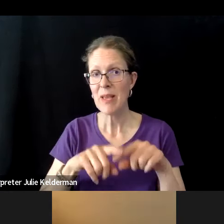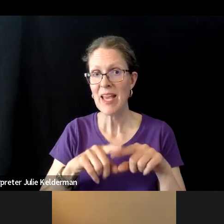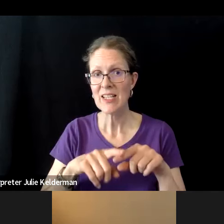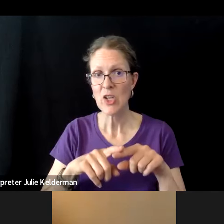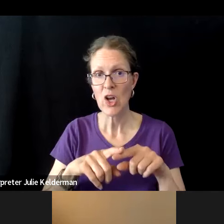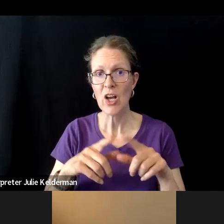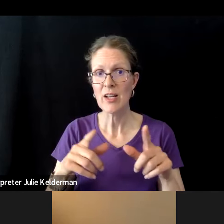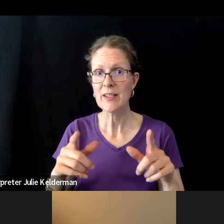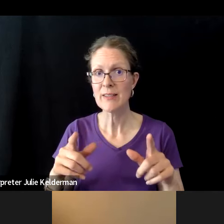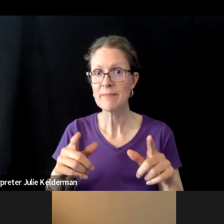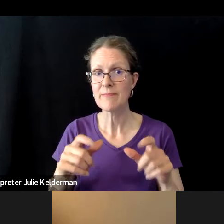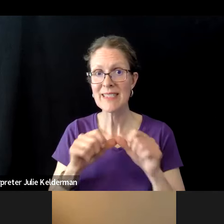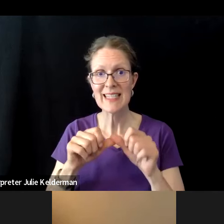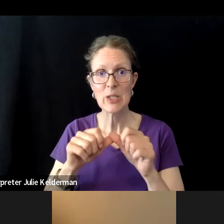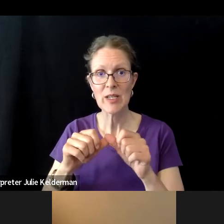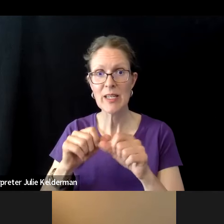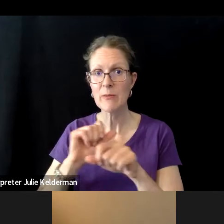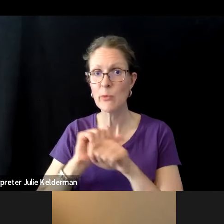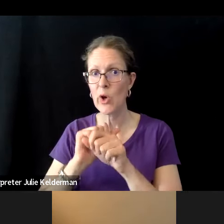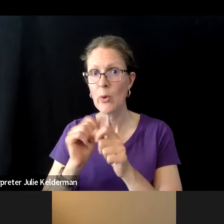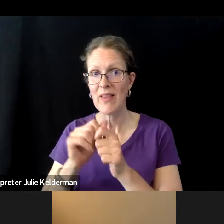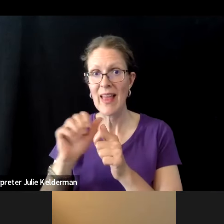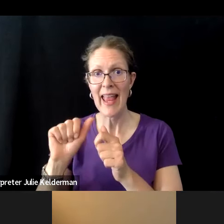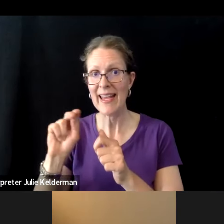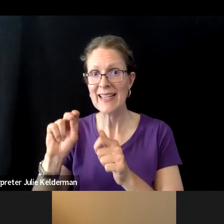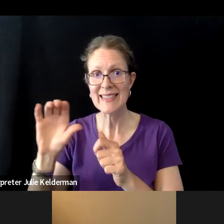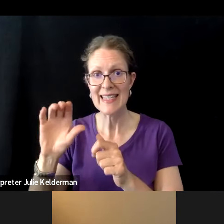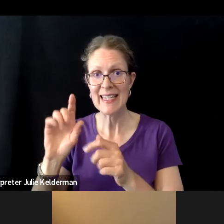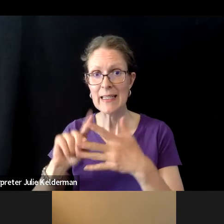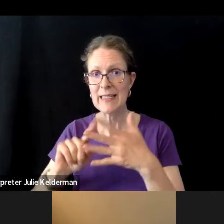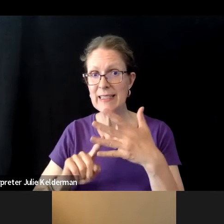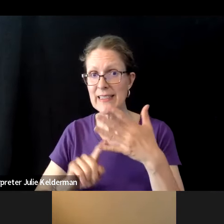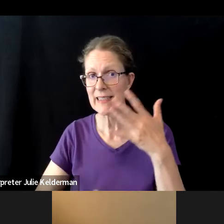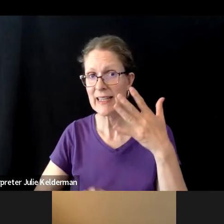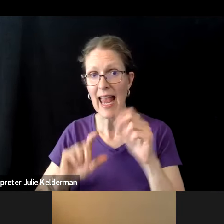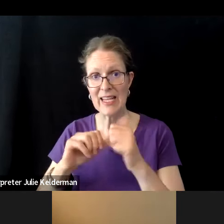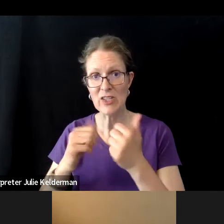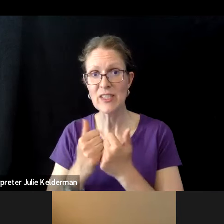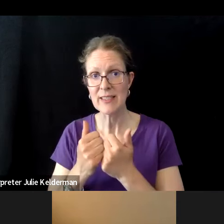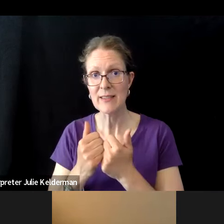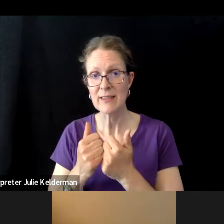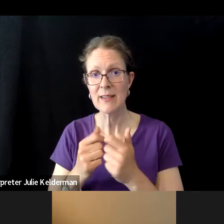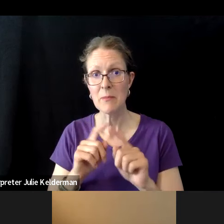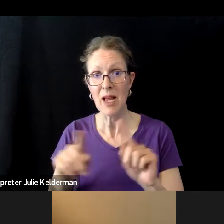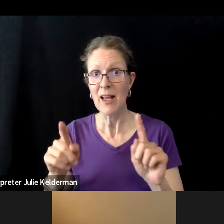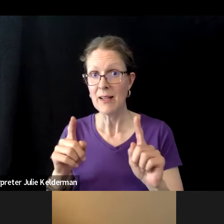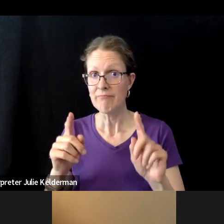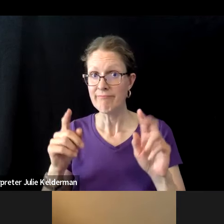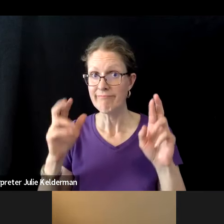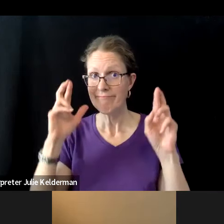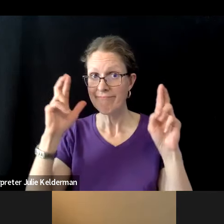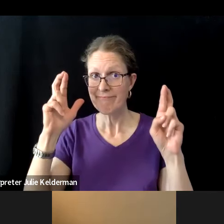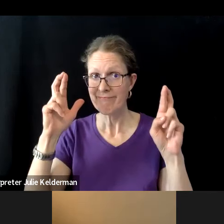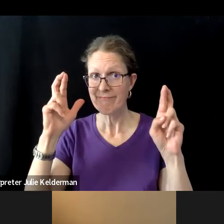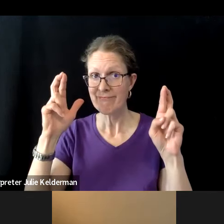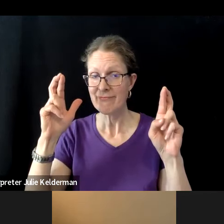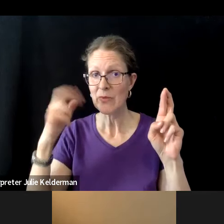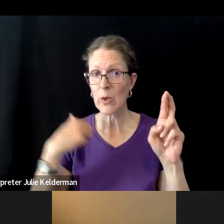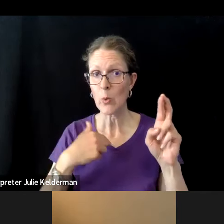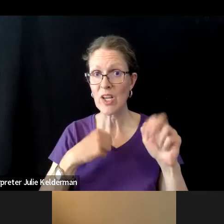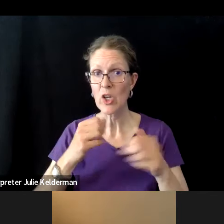the ANC and continuing to work with all the agencies. But ideally, and we're hopeful that we would be able to